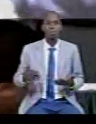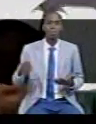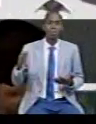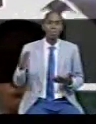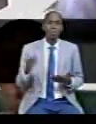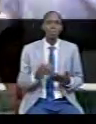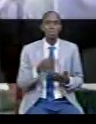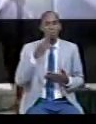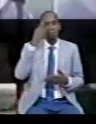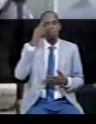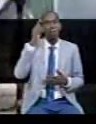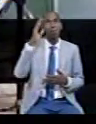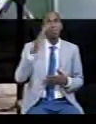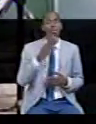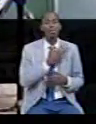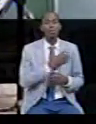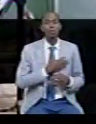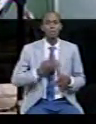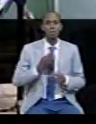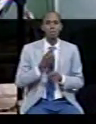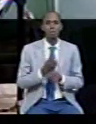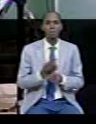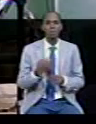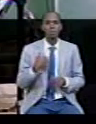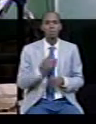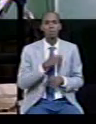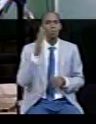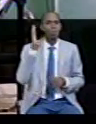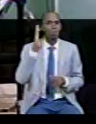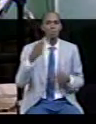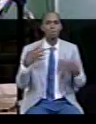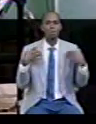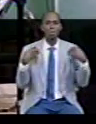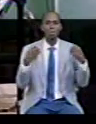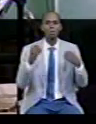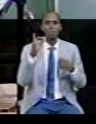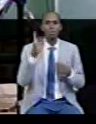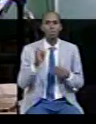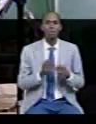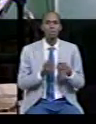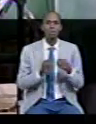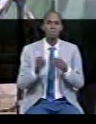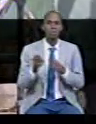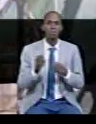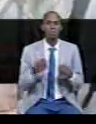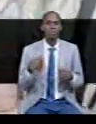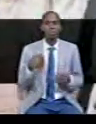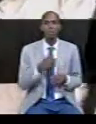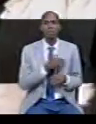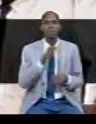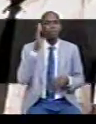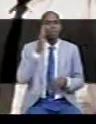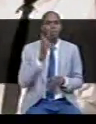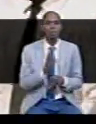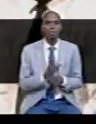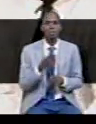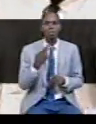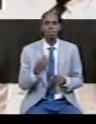cry. For God and right, we will boldly fight, we will keep